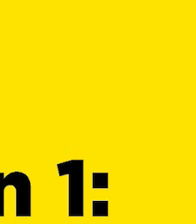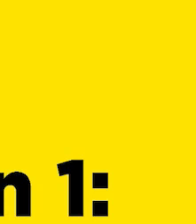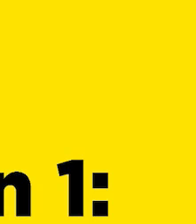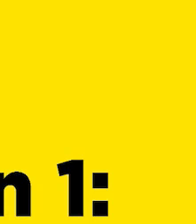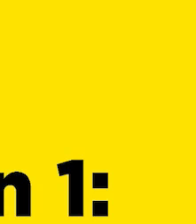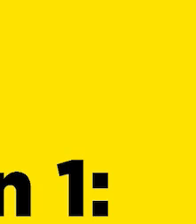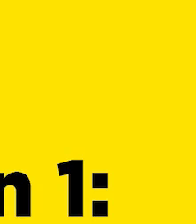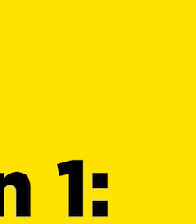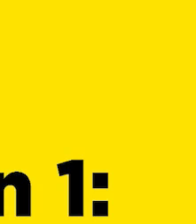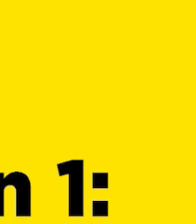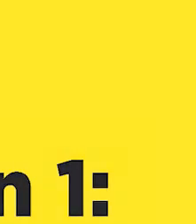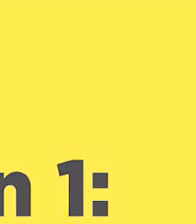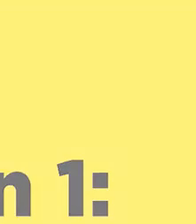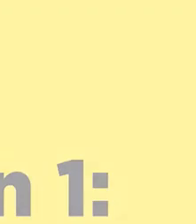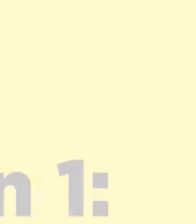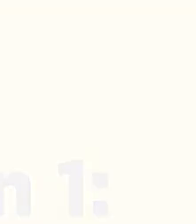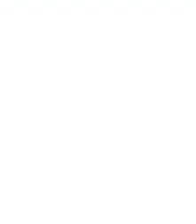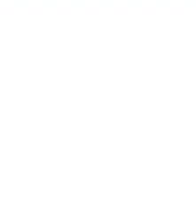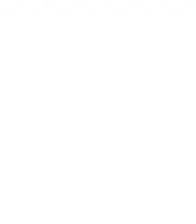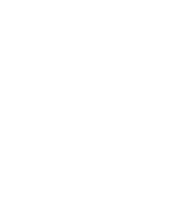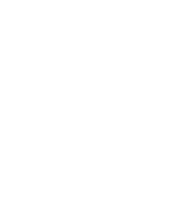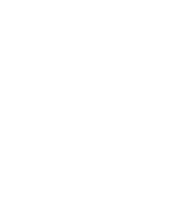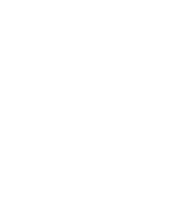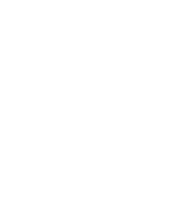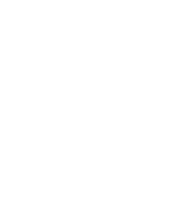and Directions.